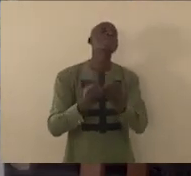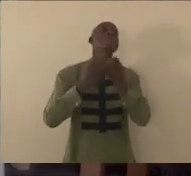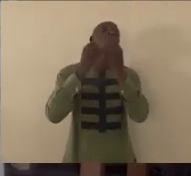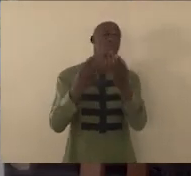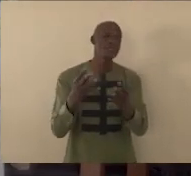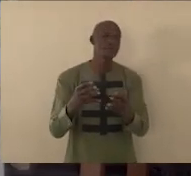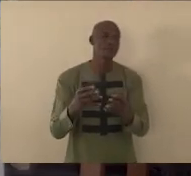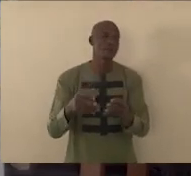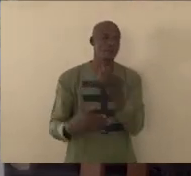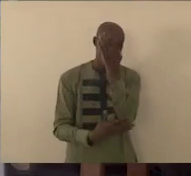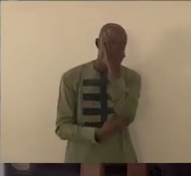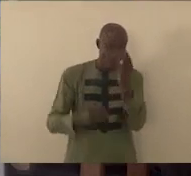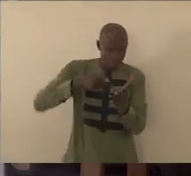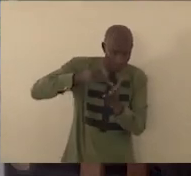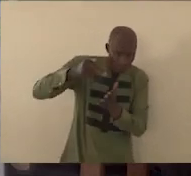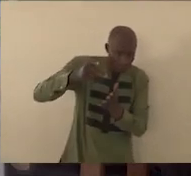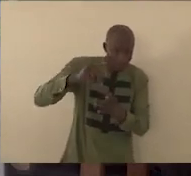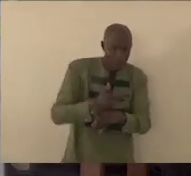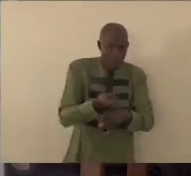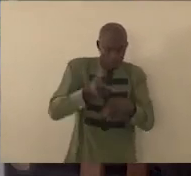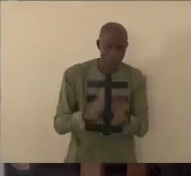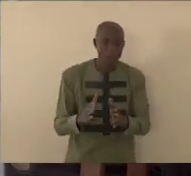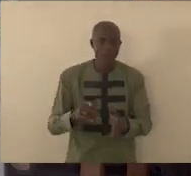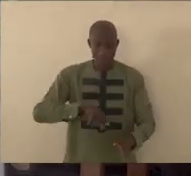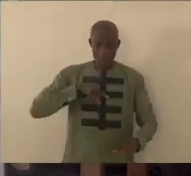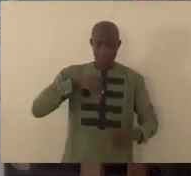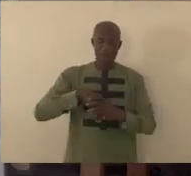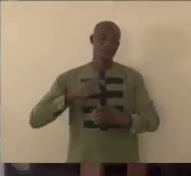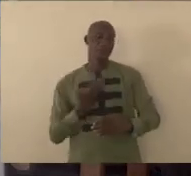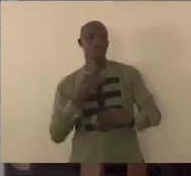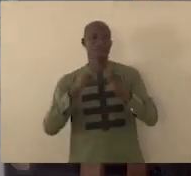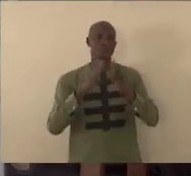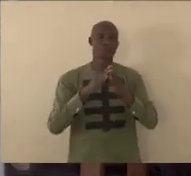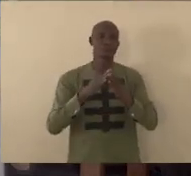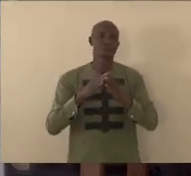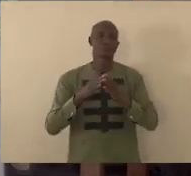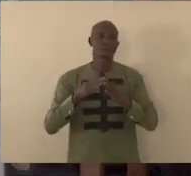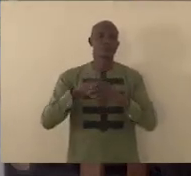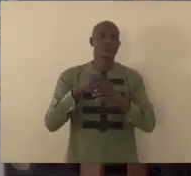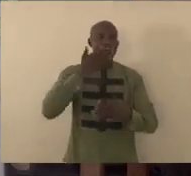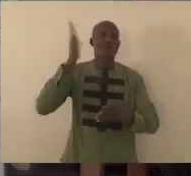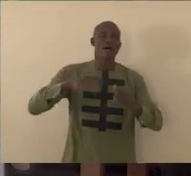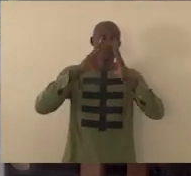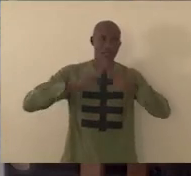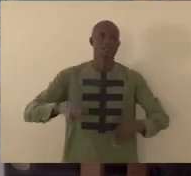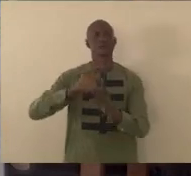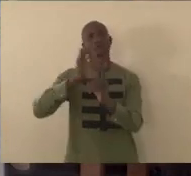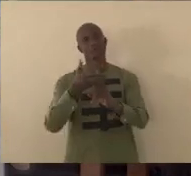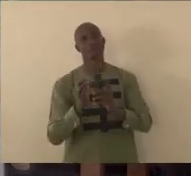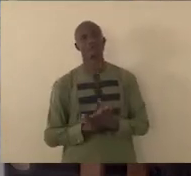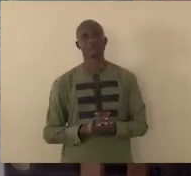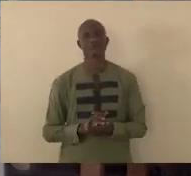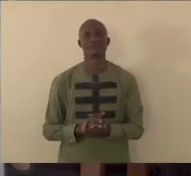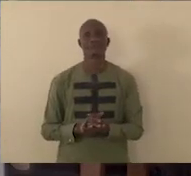of poorly paid or unemployed laborers live in our cities in desperately bad housing